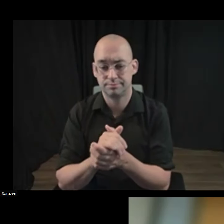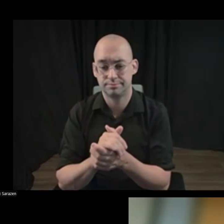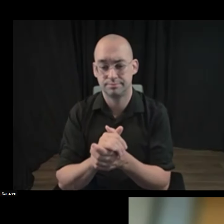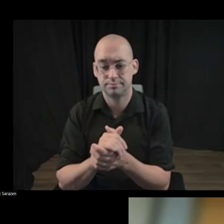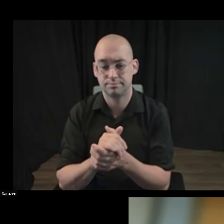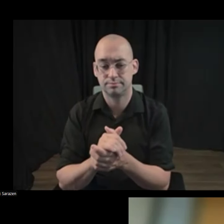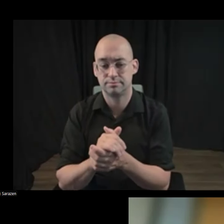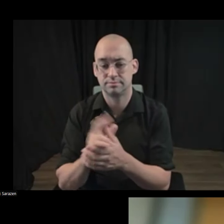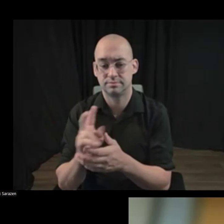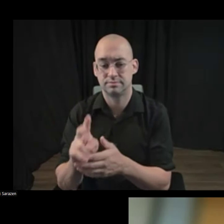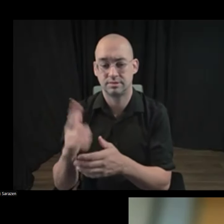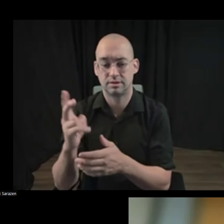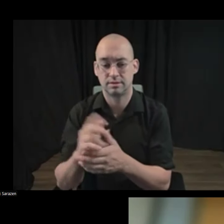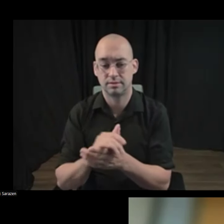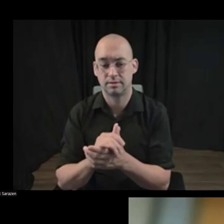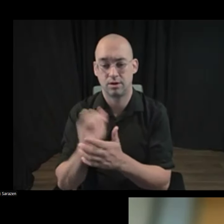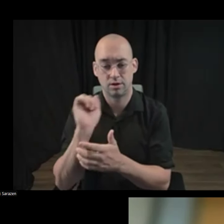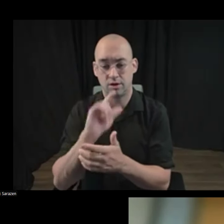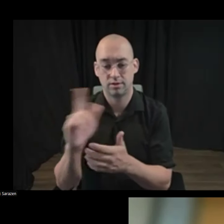Second. All in favor?